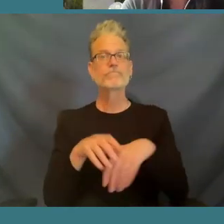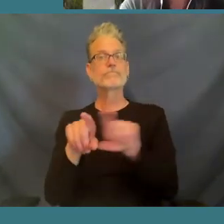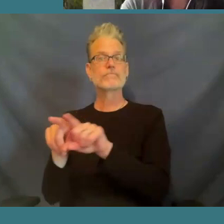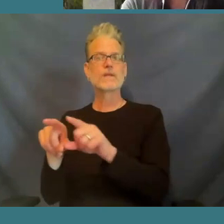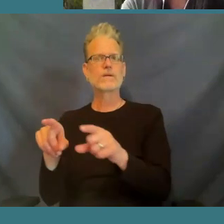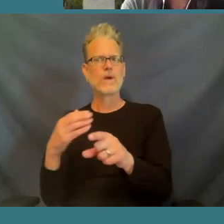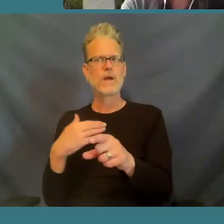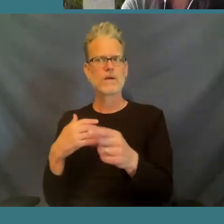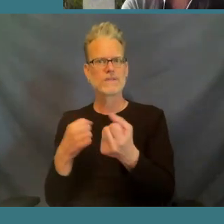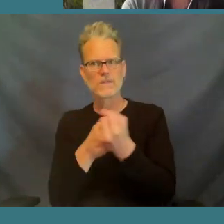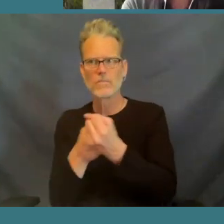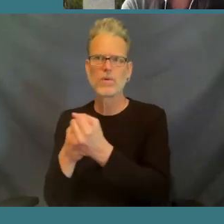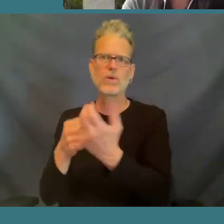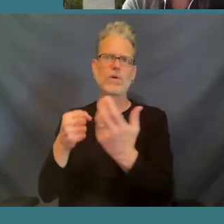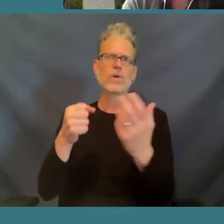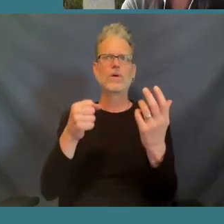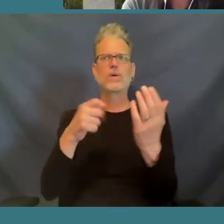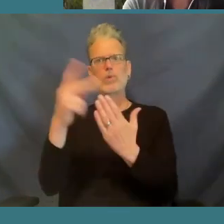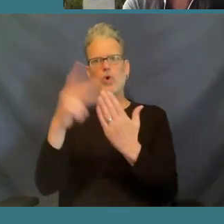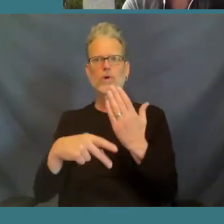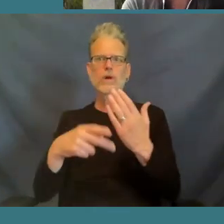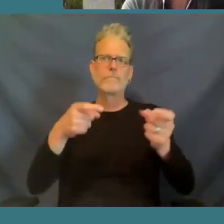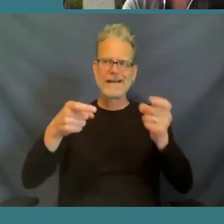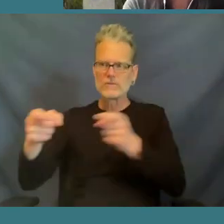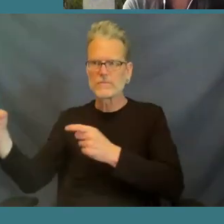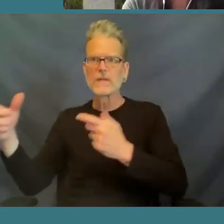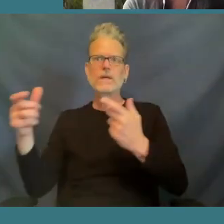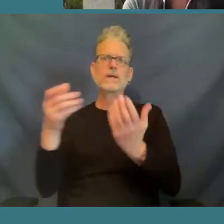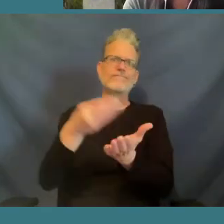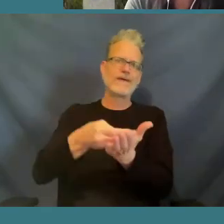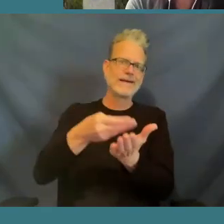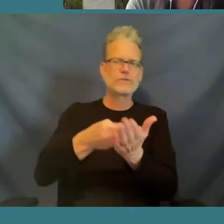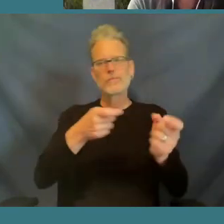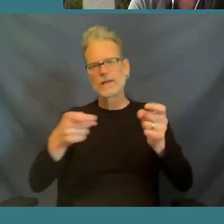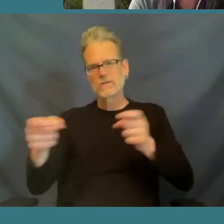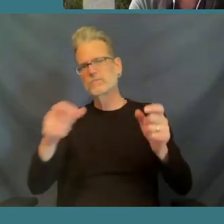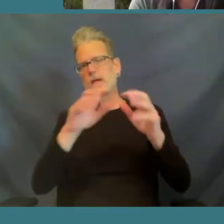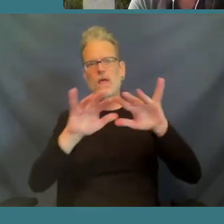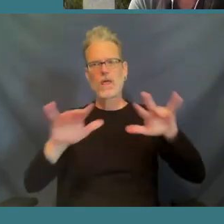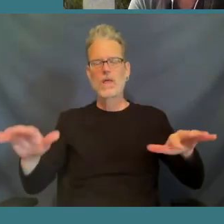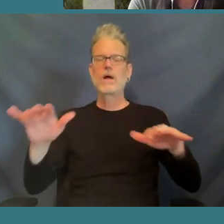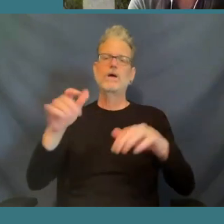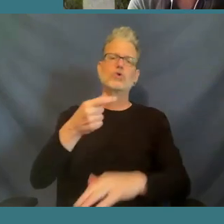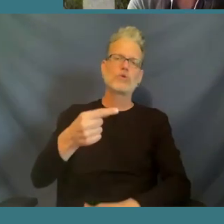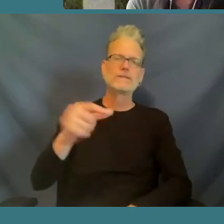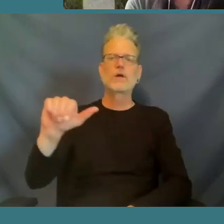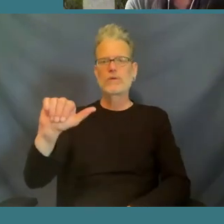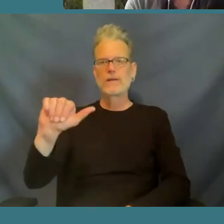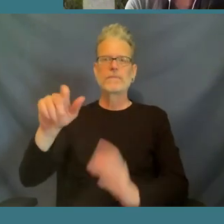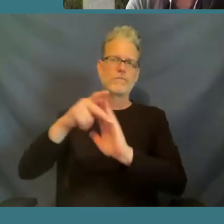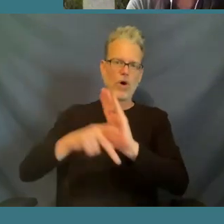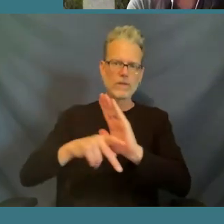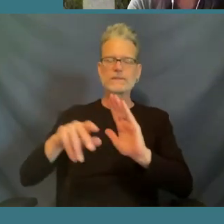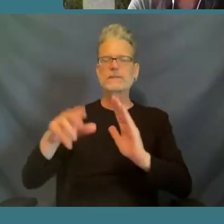program management, strategic planning, HR, financial management, and other functions, including grants and agreements policy.